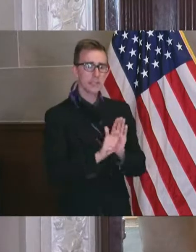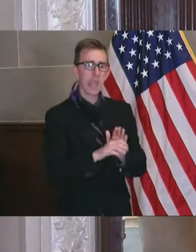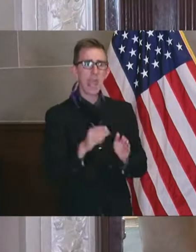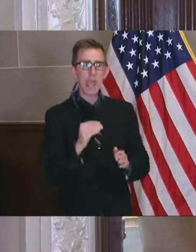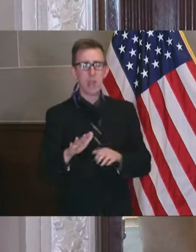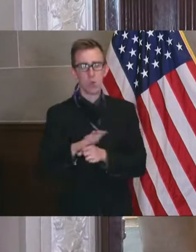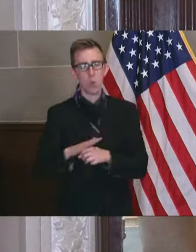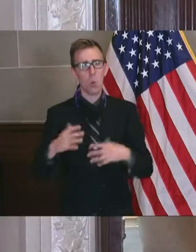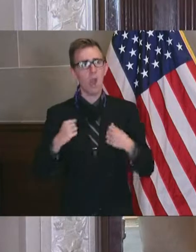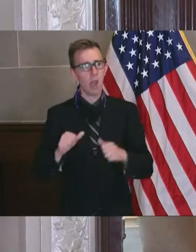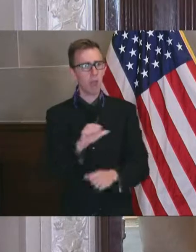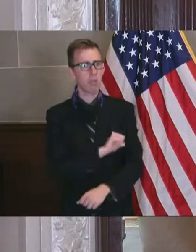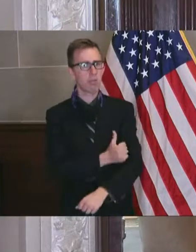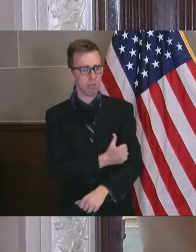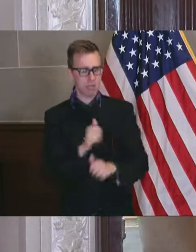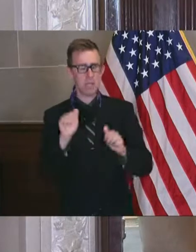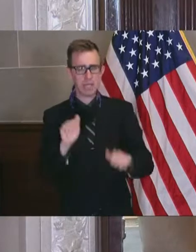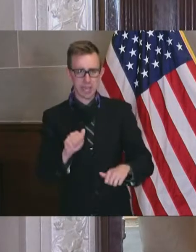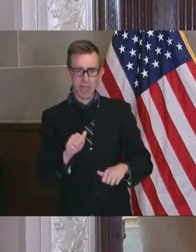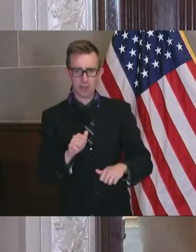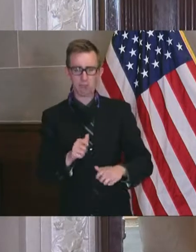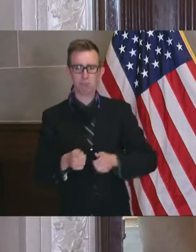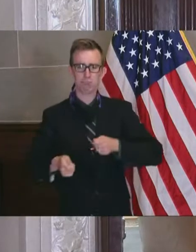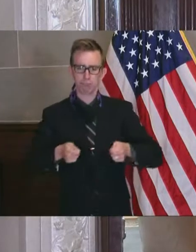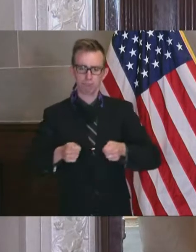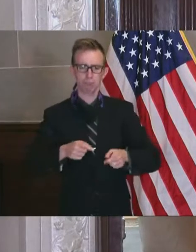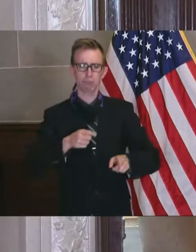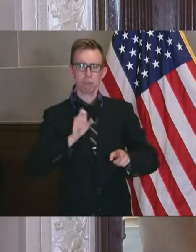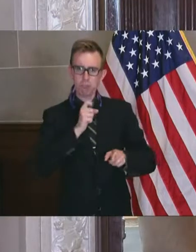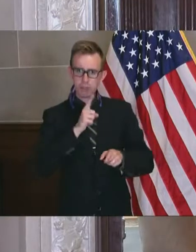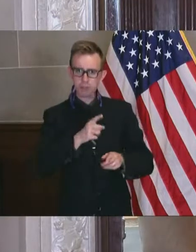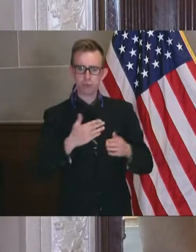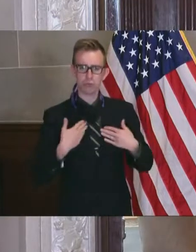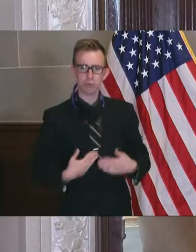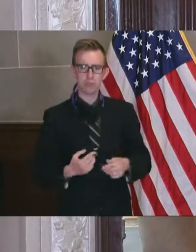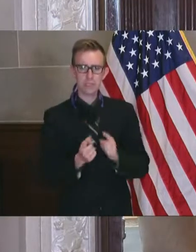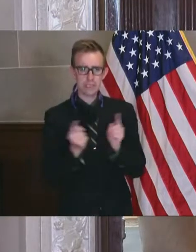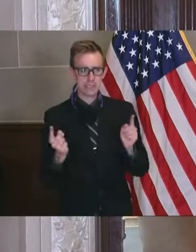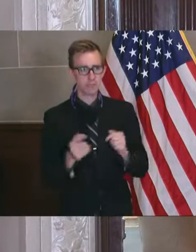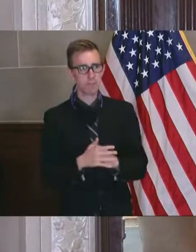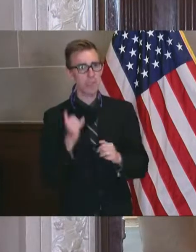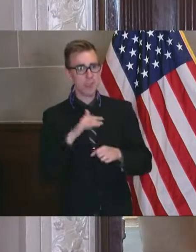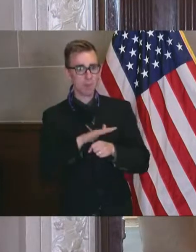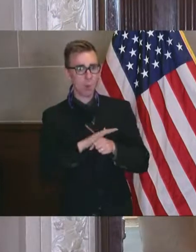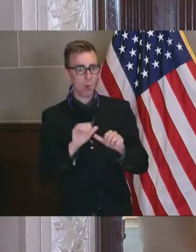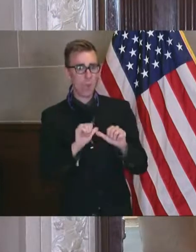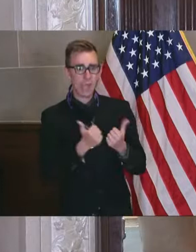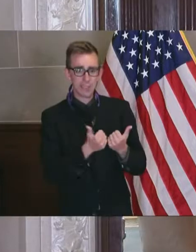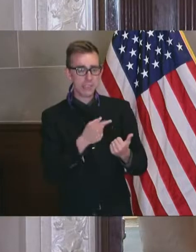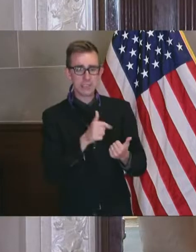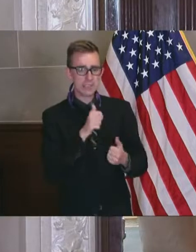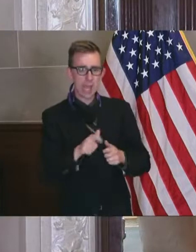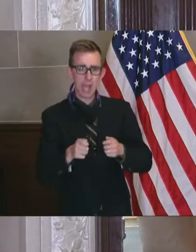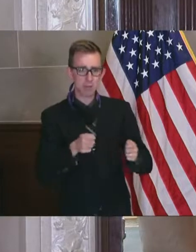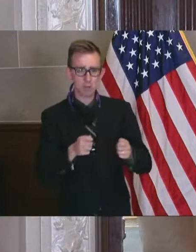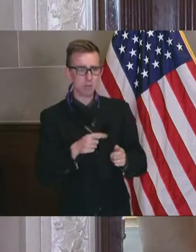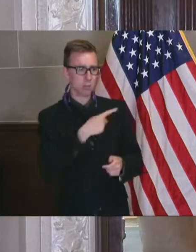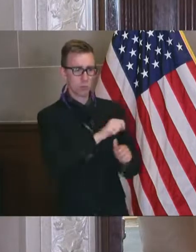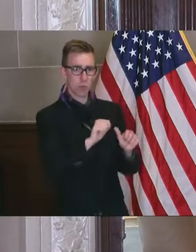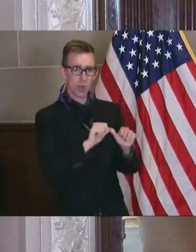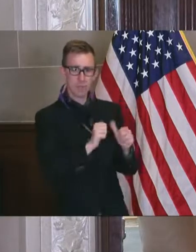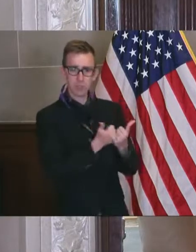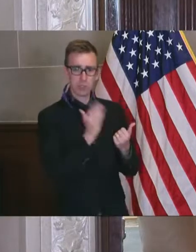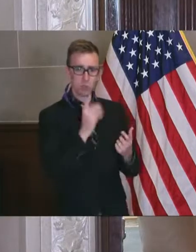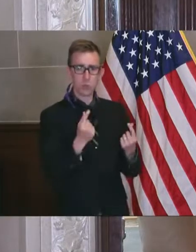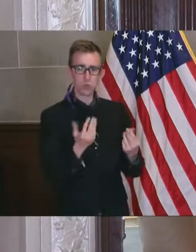have the authority to enforce the 6-foot social distancing. If local agencies aren't enforcing that, what is your administration going to